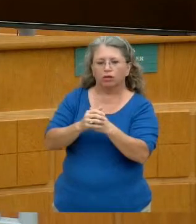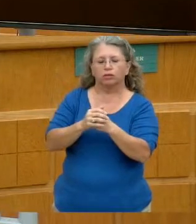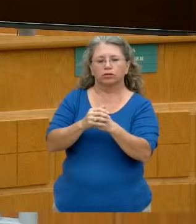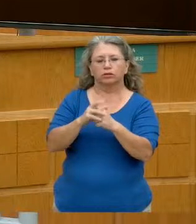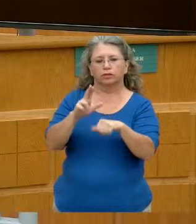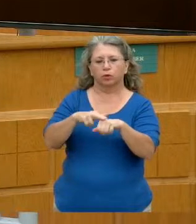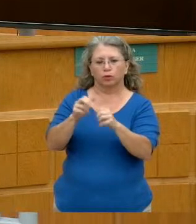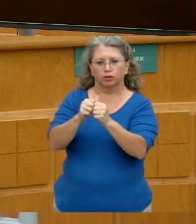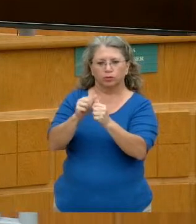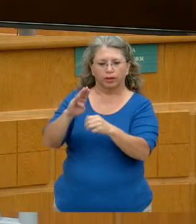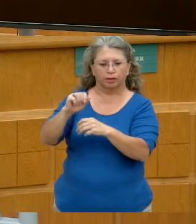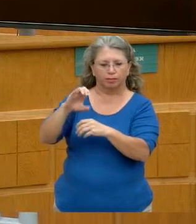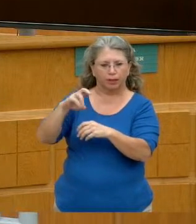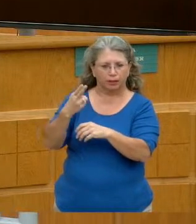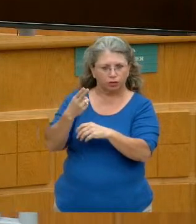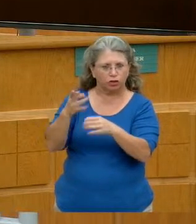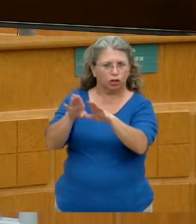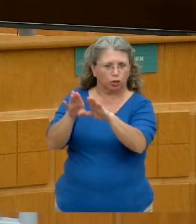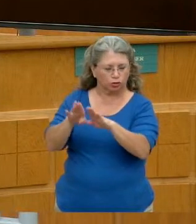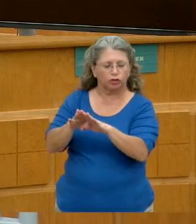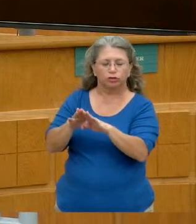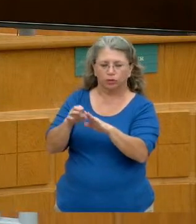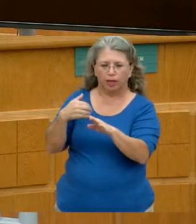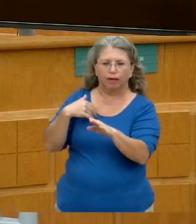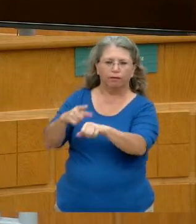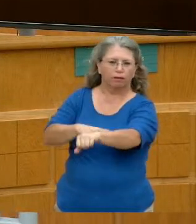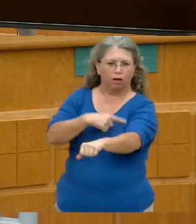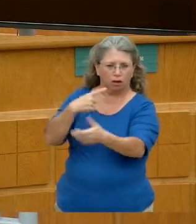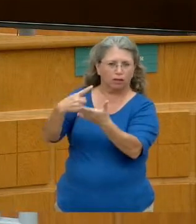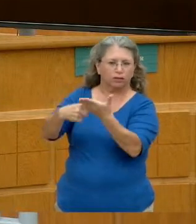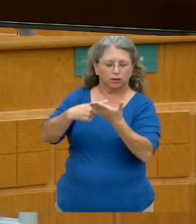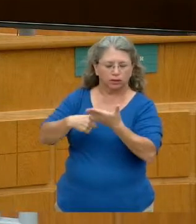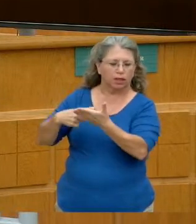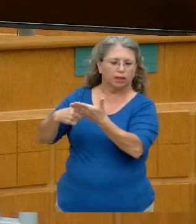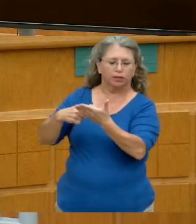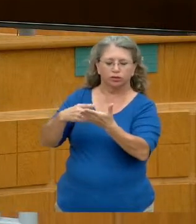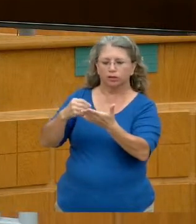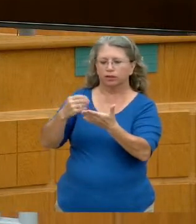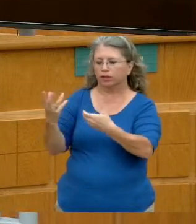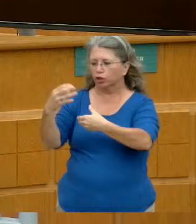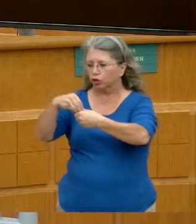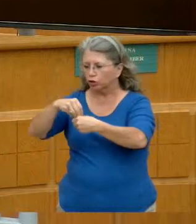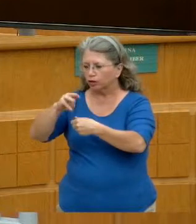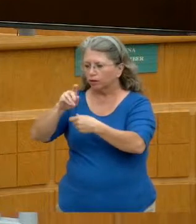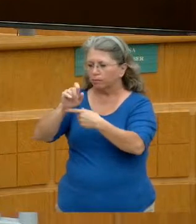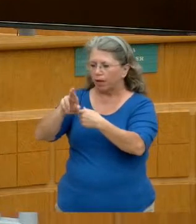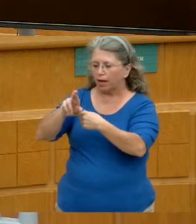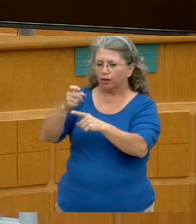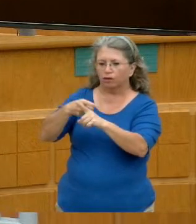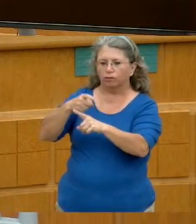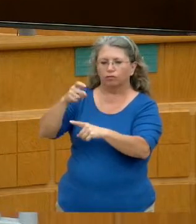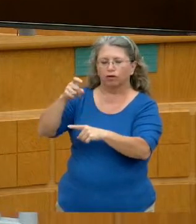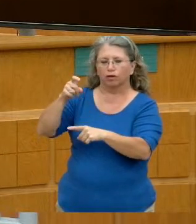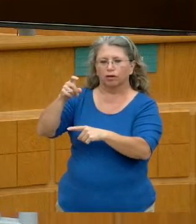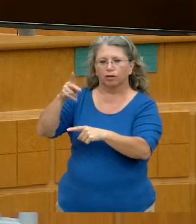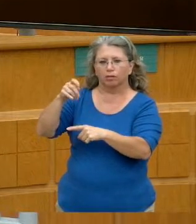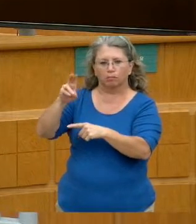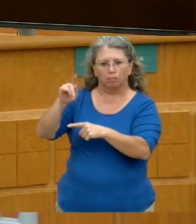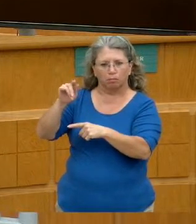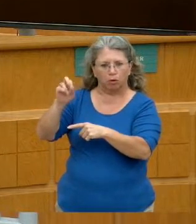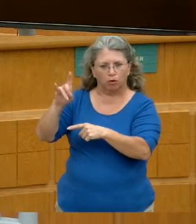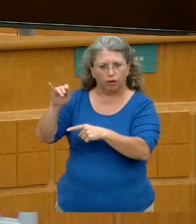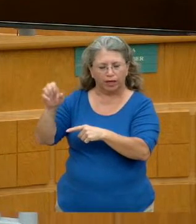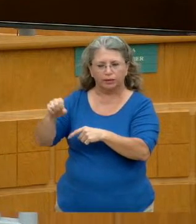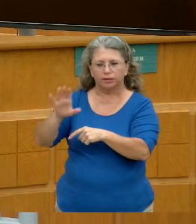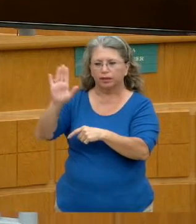call, and it was a rather lengthy discussion, and Mayor Boujon from Port Aransas, David Parsons, the city manager, Peter Zanoni